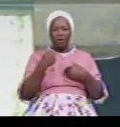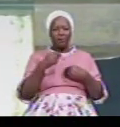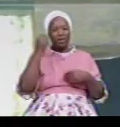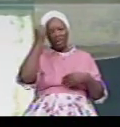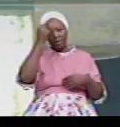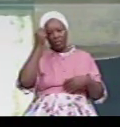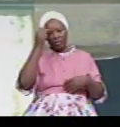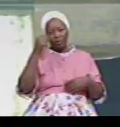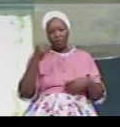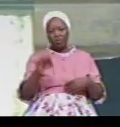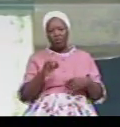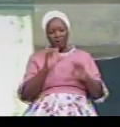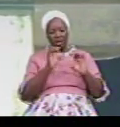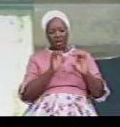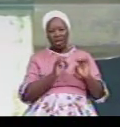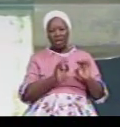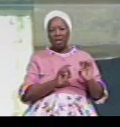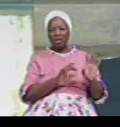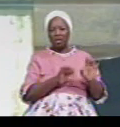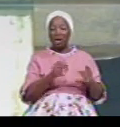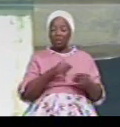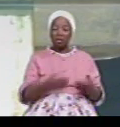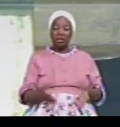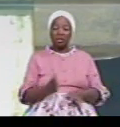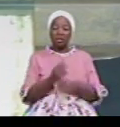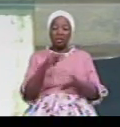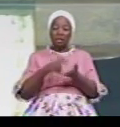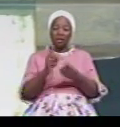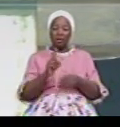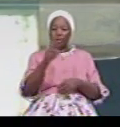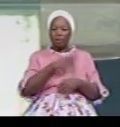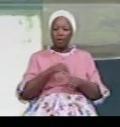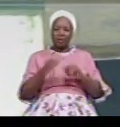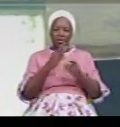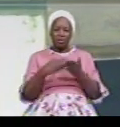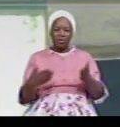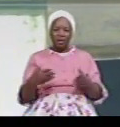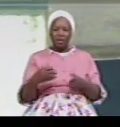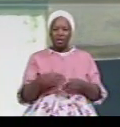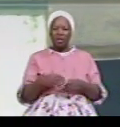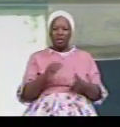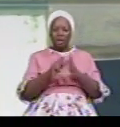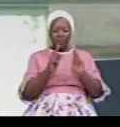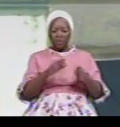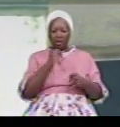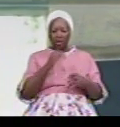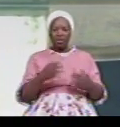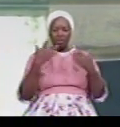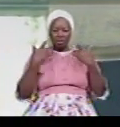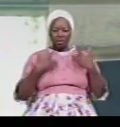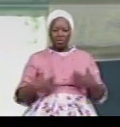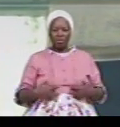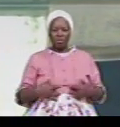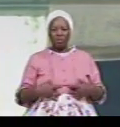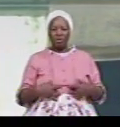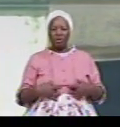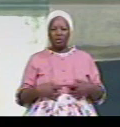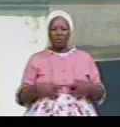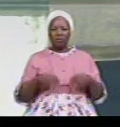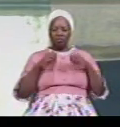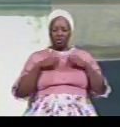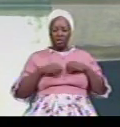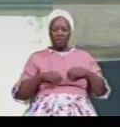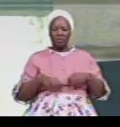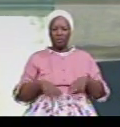of getting up and doing something. He's discouraged, he's downtrodden,